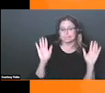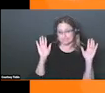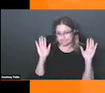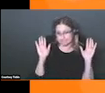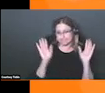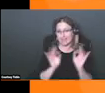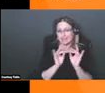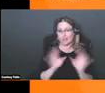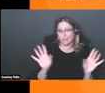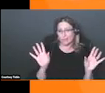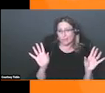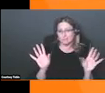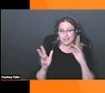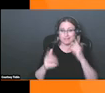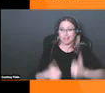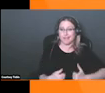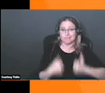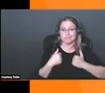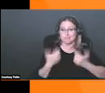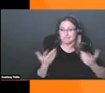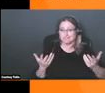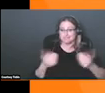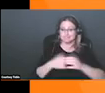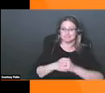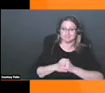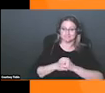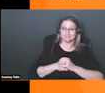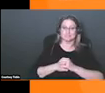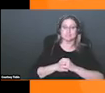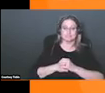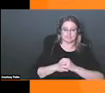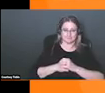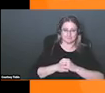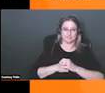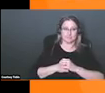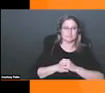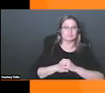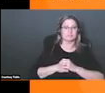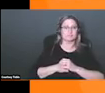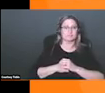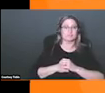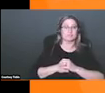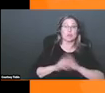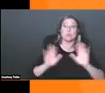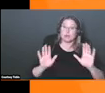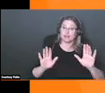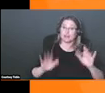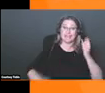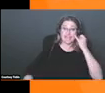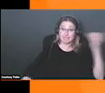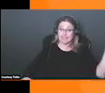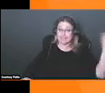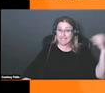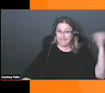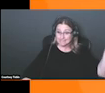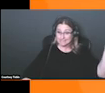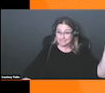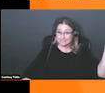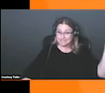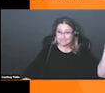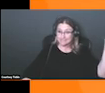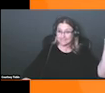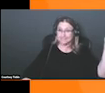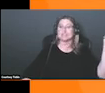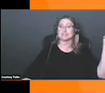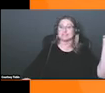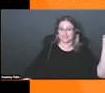just life. That's the way it is. If your project or proposal is accepted, then this is the